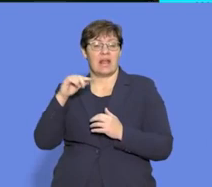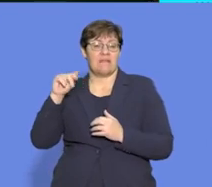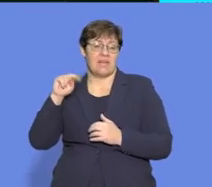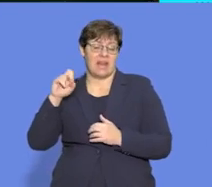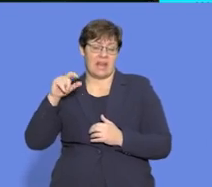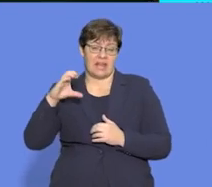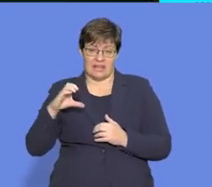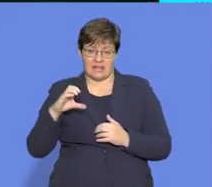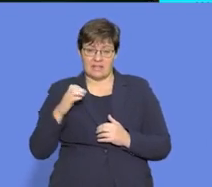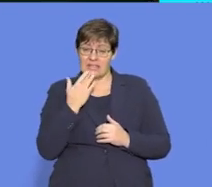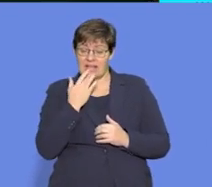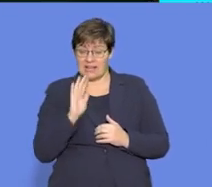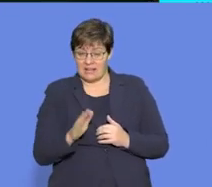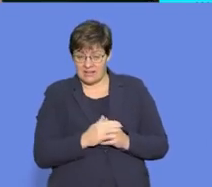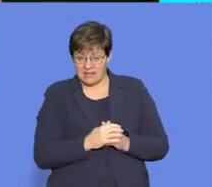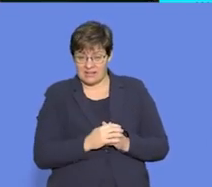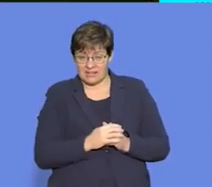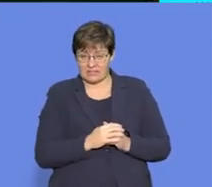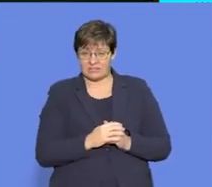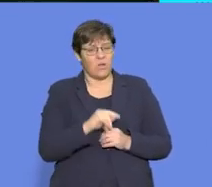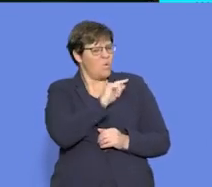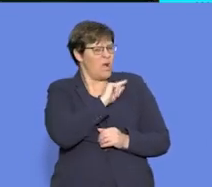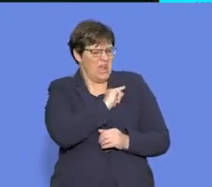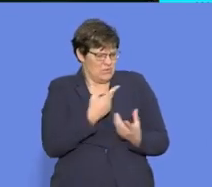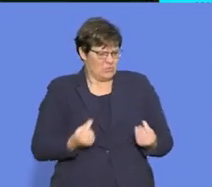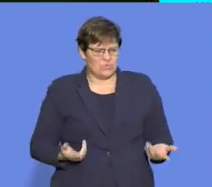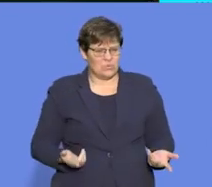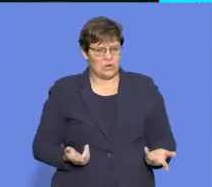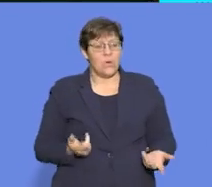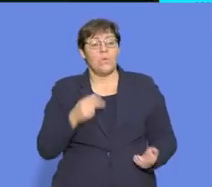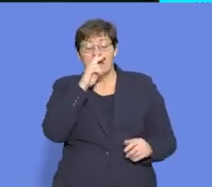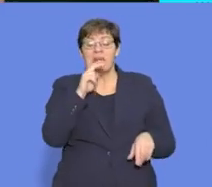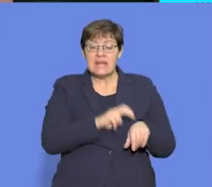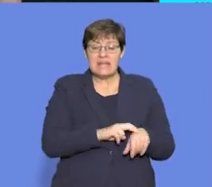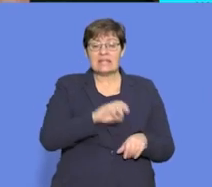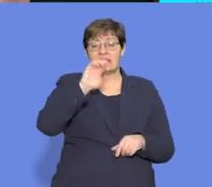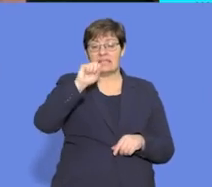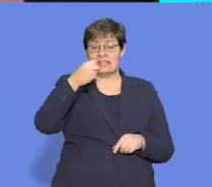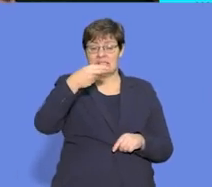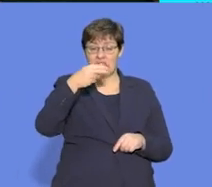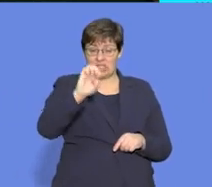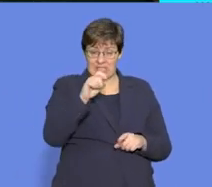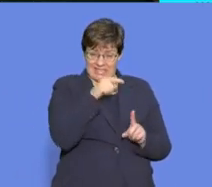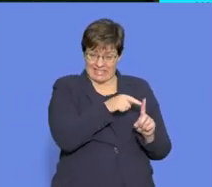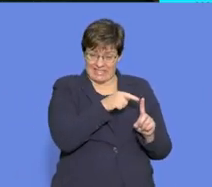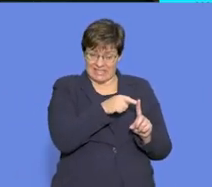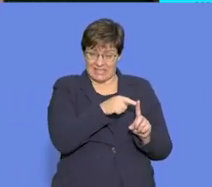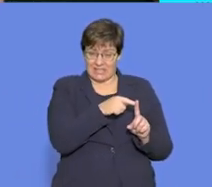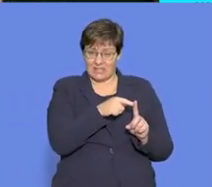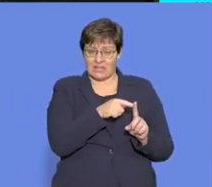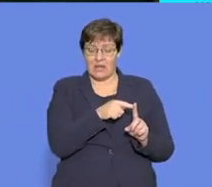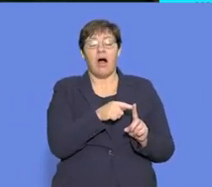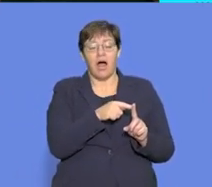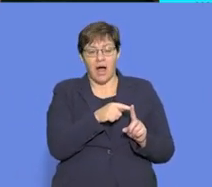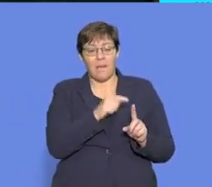the reason why we're doing this, is we're wanting to use this standard hydrogen electrode as